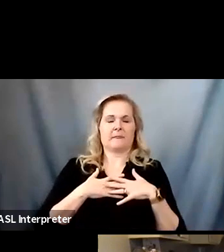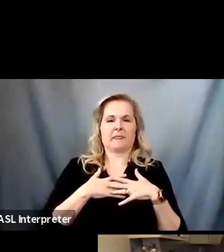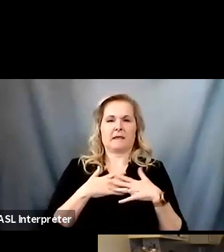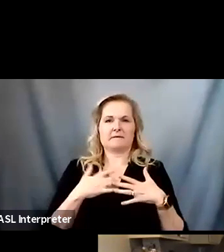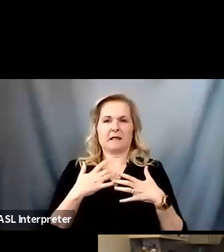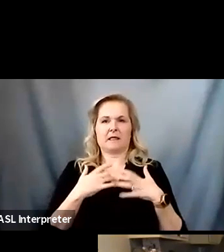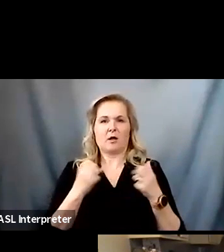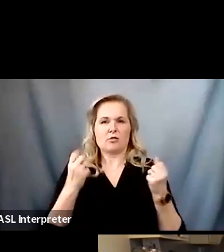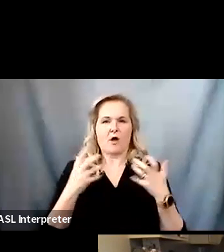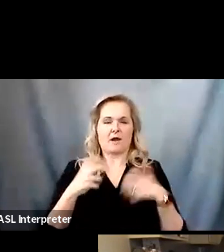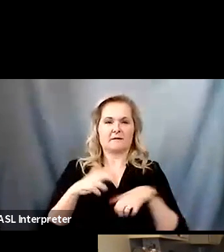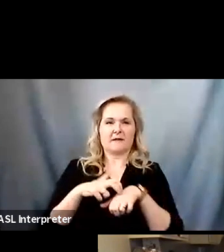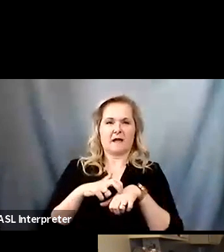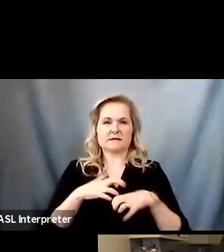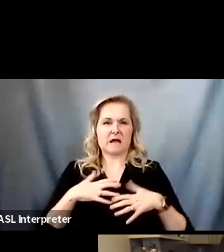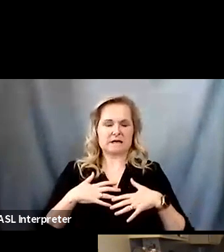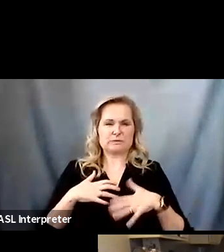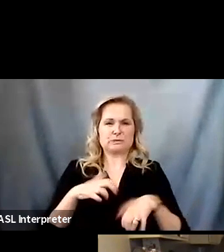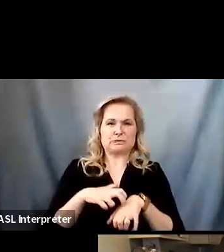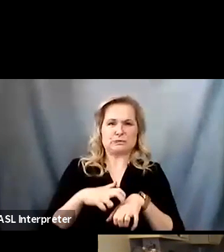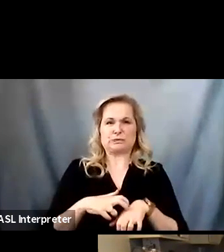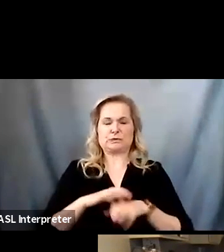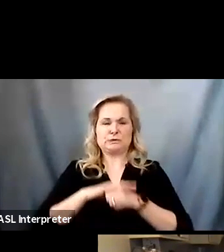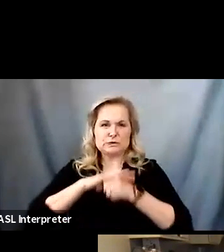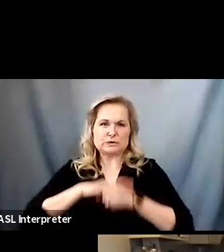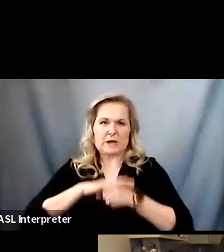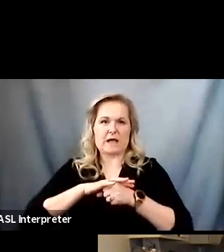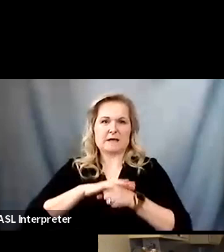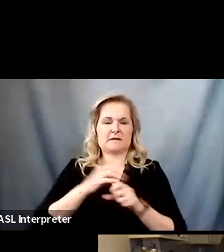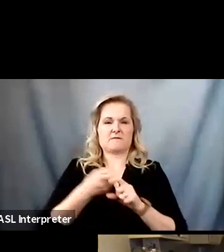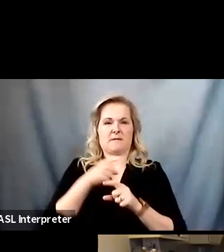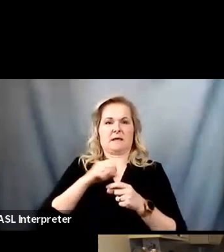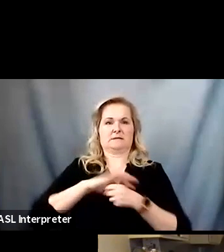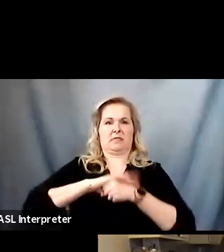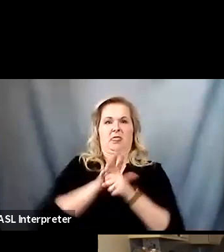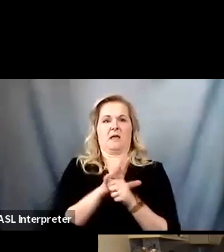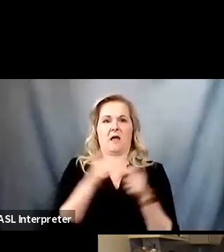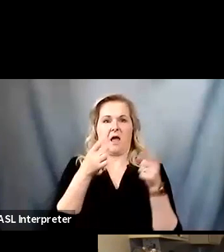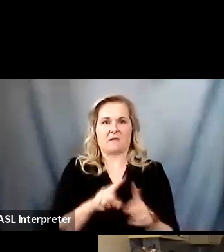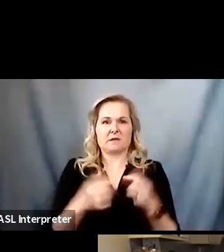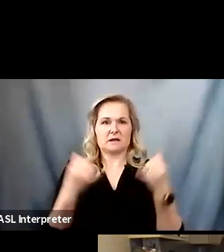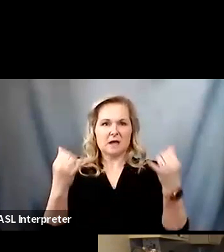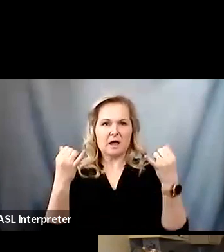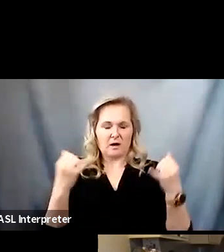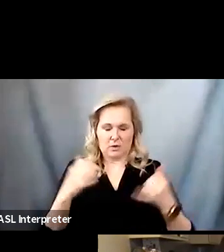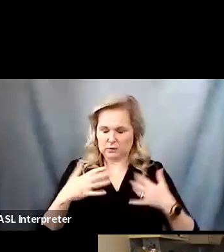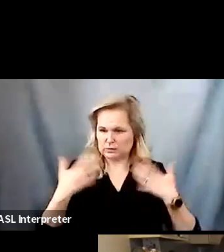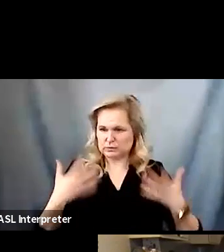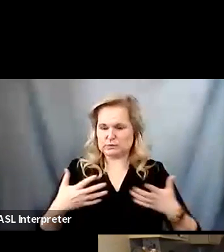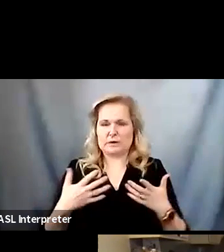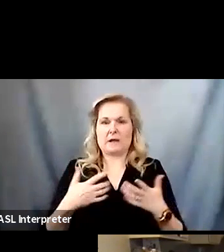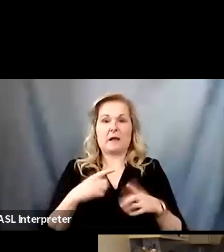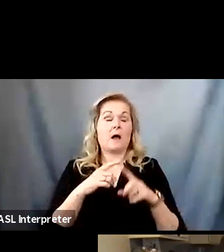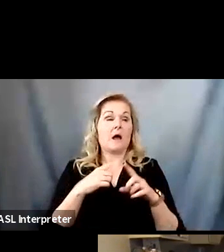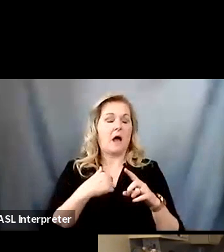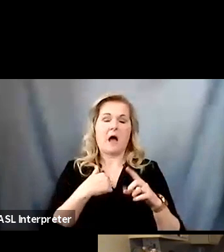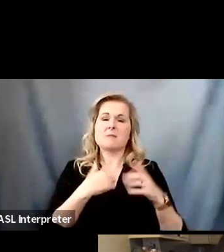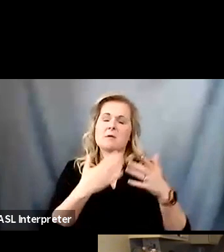I've been having a lot of anxiety in general and stress from this situation that we're in. So as always, very grateful to